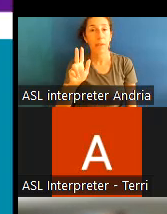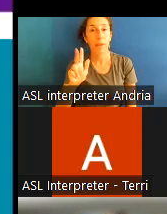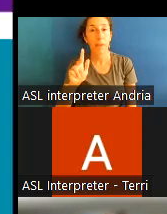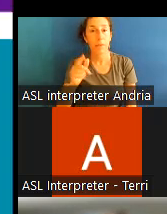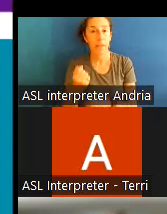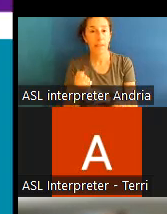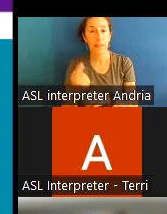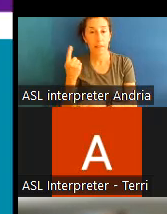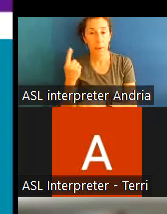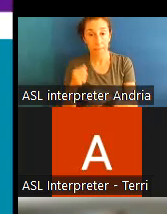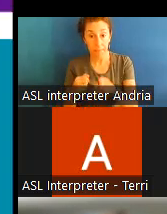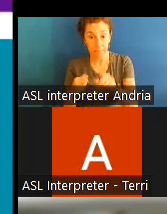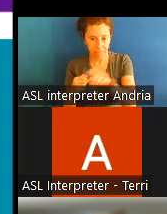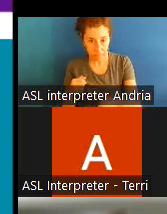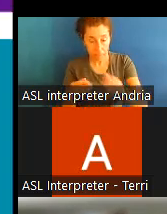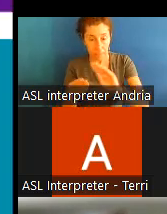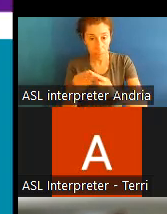1,362 total contacts.